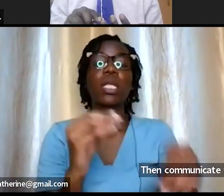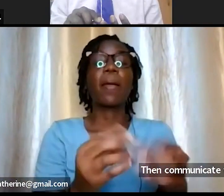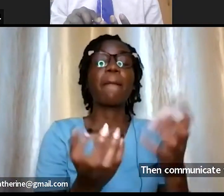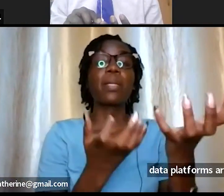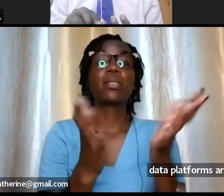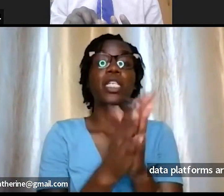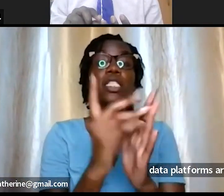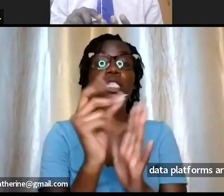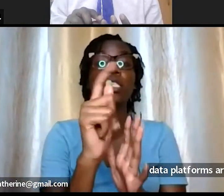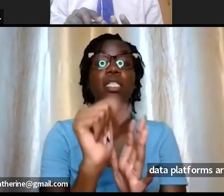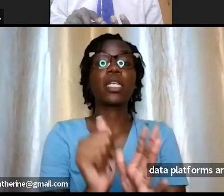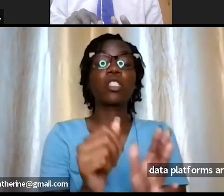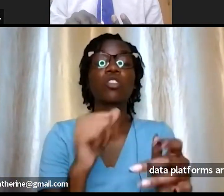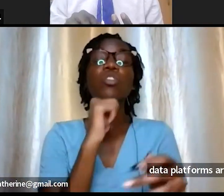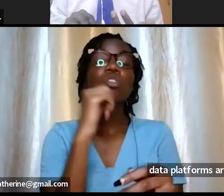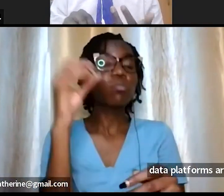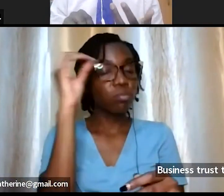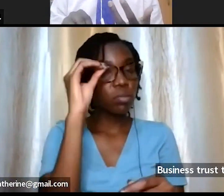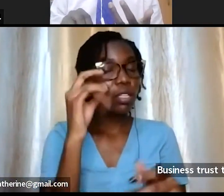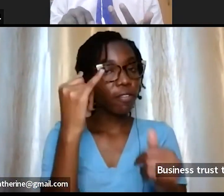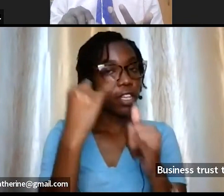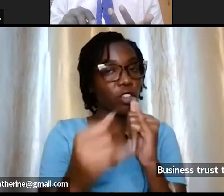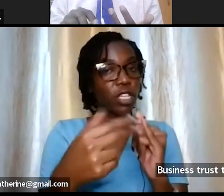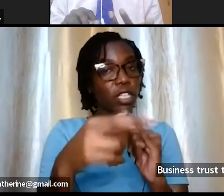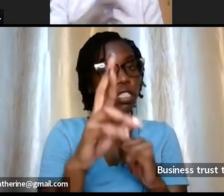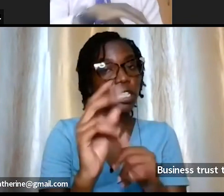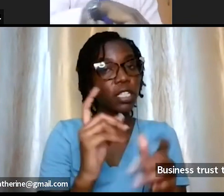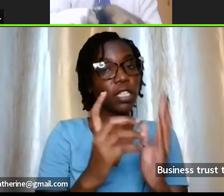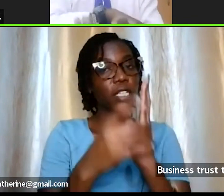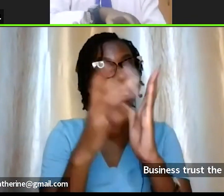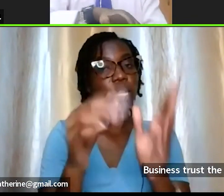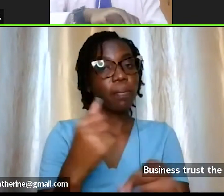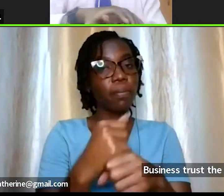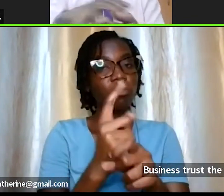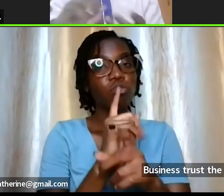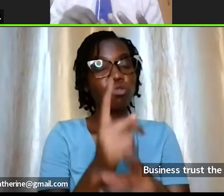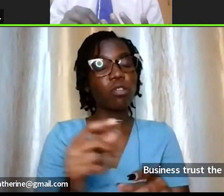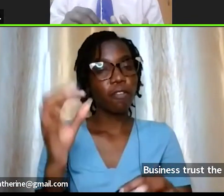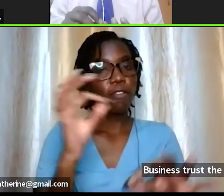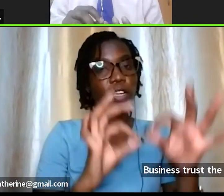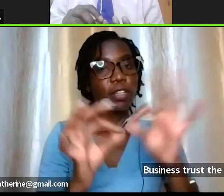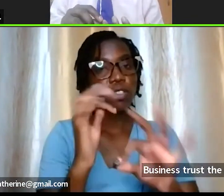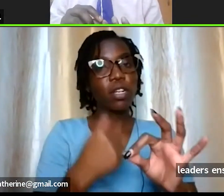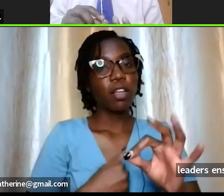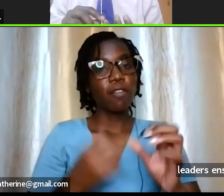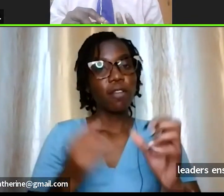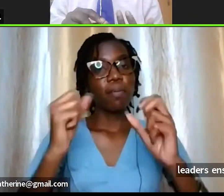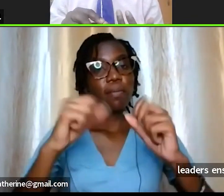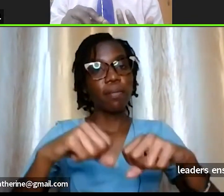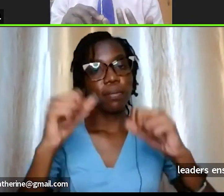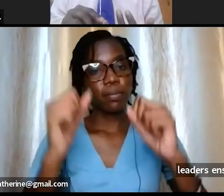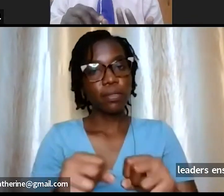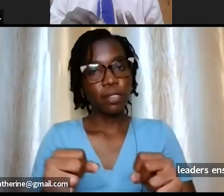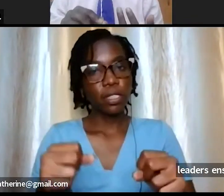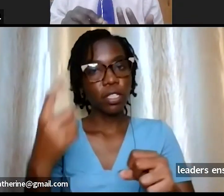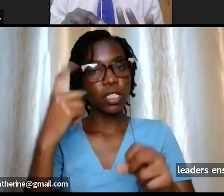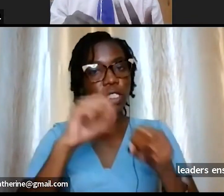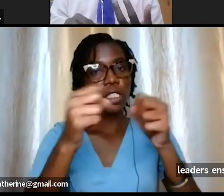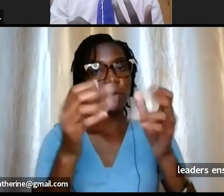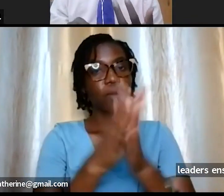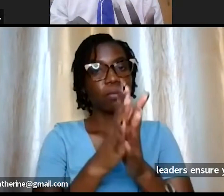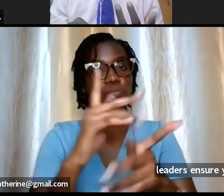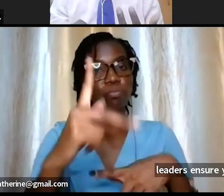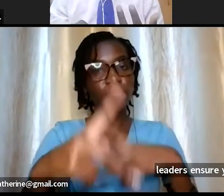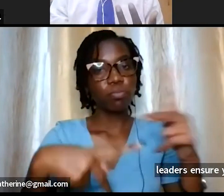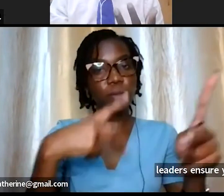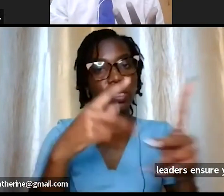not opinions. Lastly, to HR leaders, ensure your function has the capability, capacity, system, processes, and